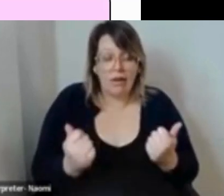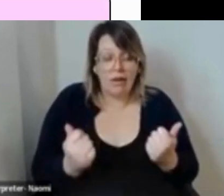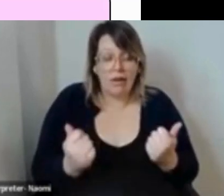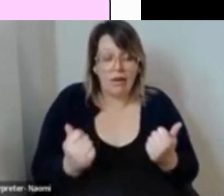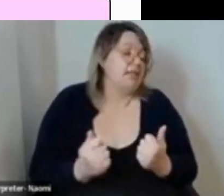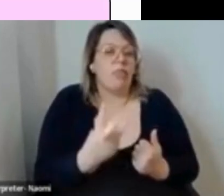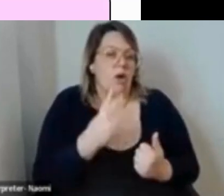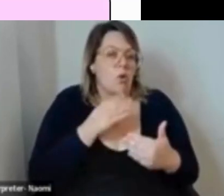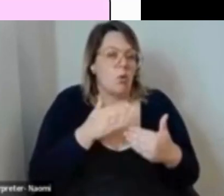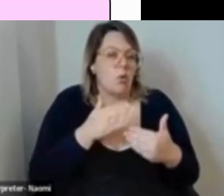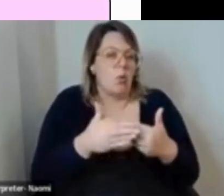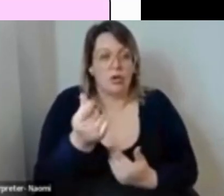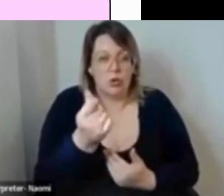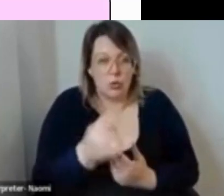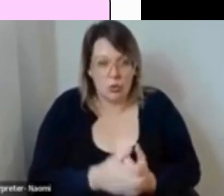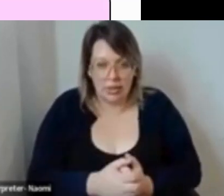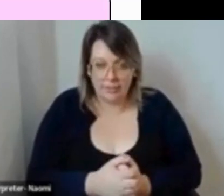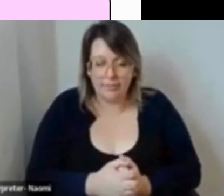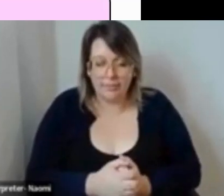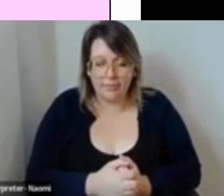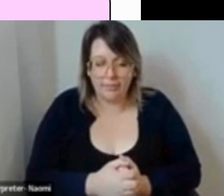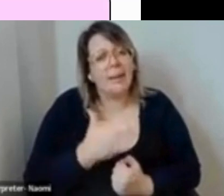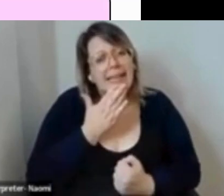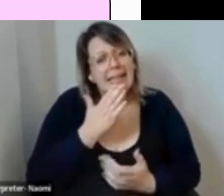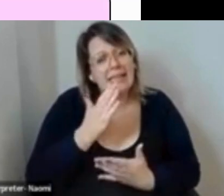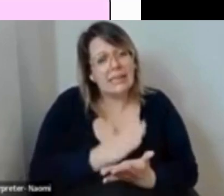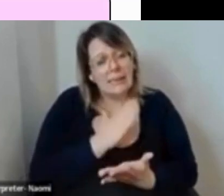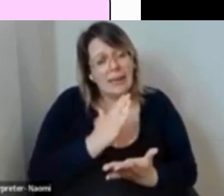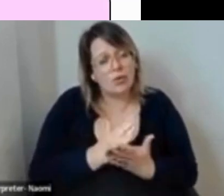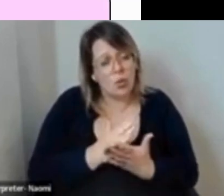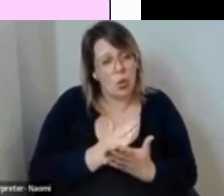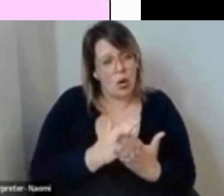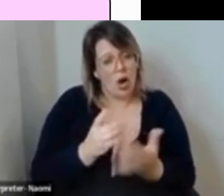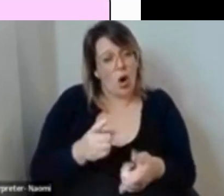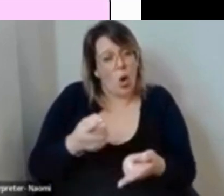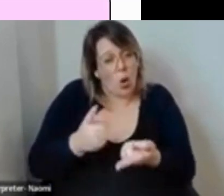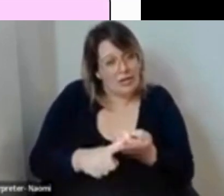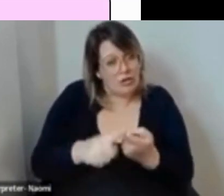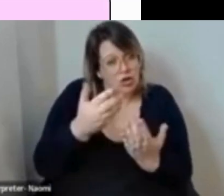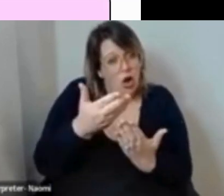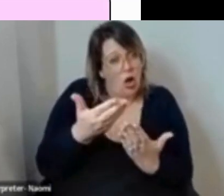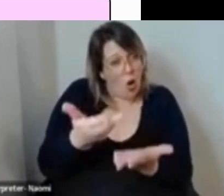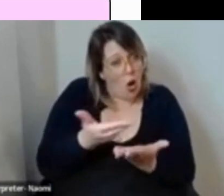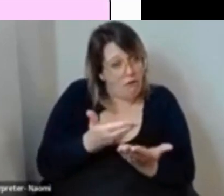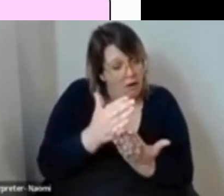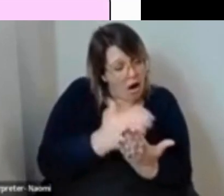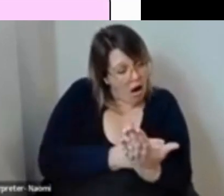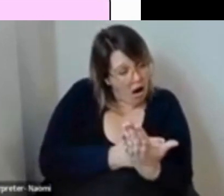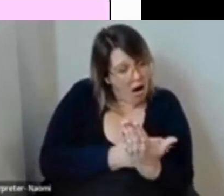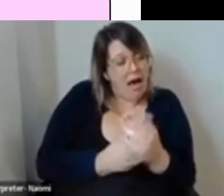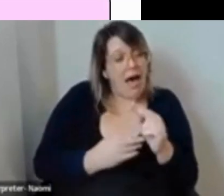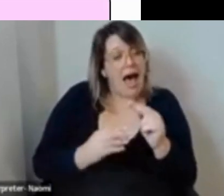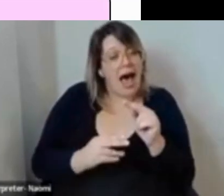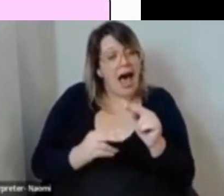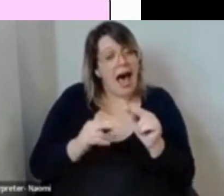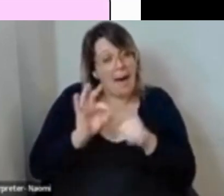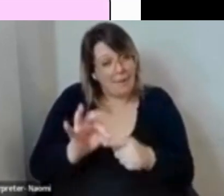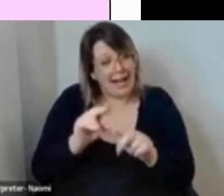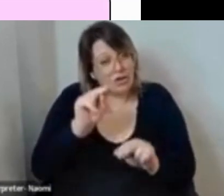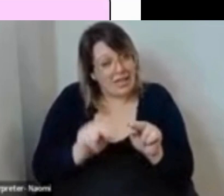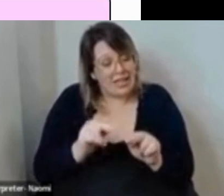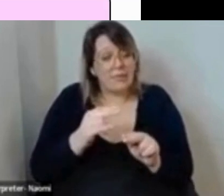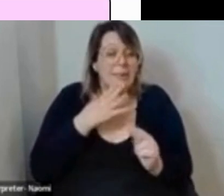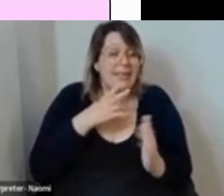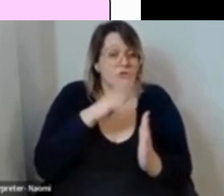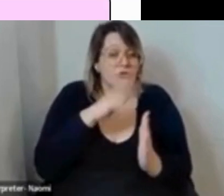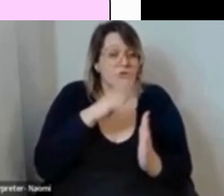shortly. Please make sure you've read the conditional offer, negotiation letter, and assessment of your application prior to your meeting